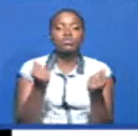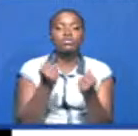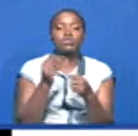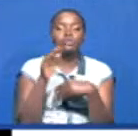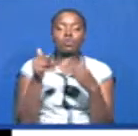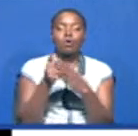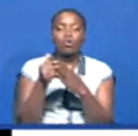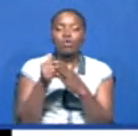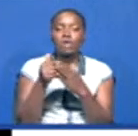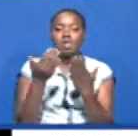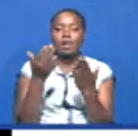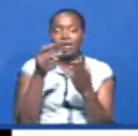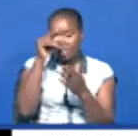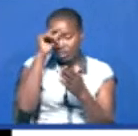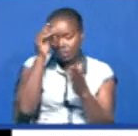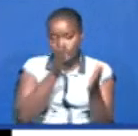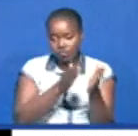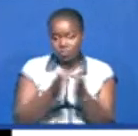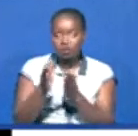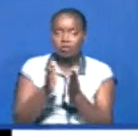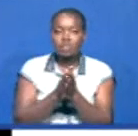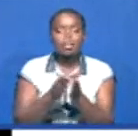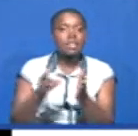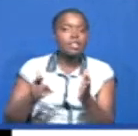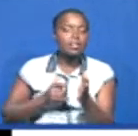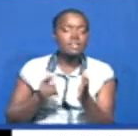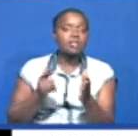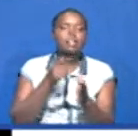government. Ladies and gentlemen,